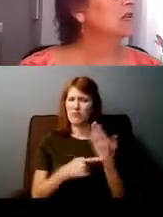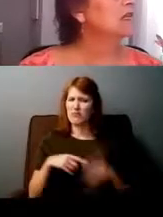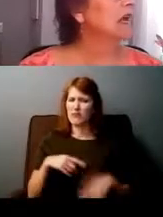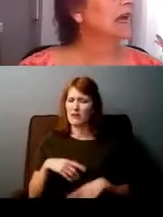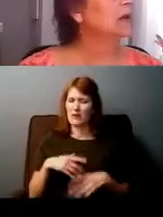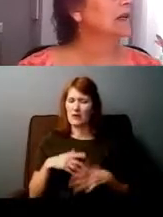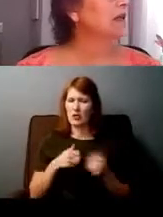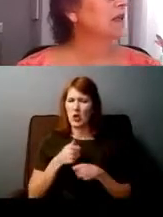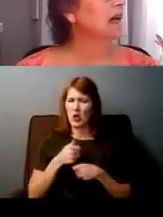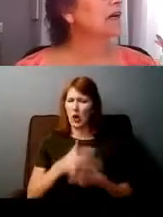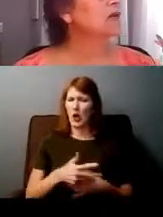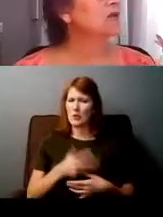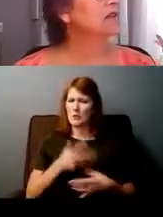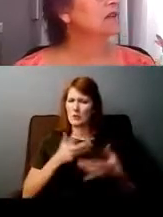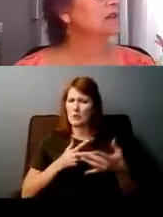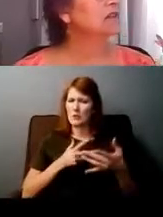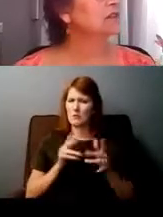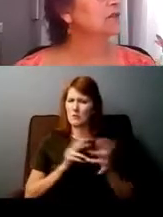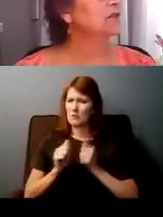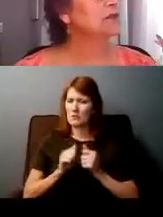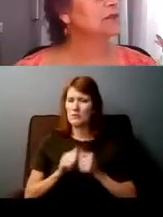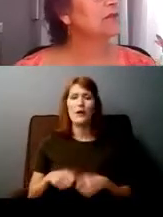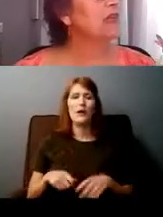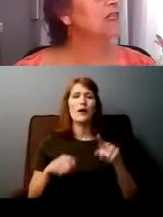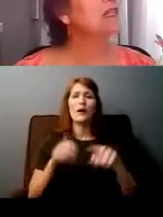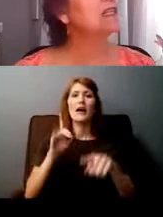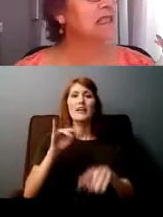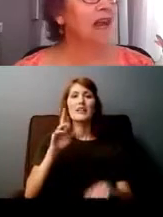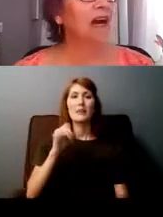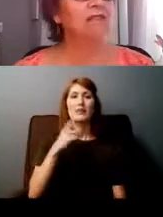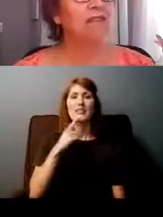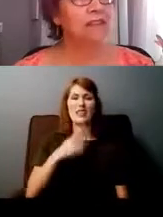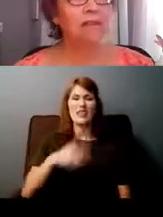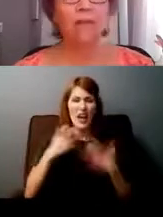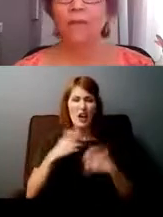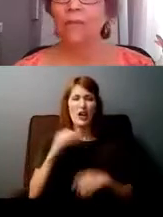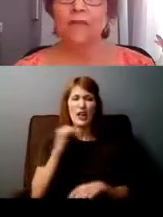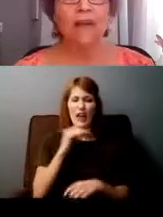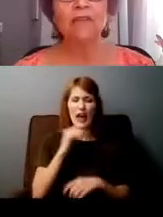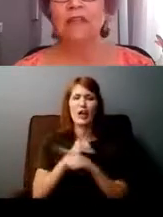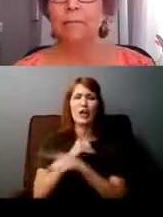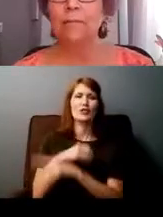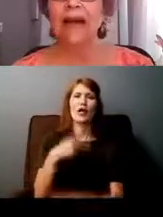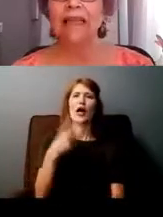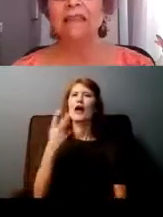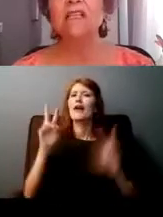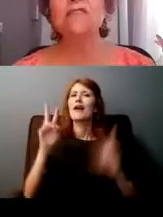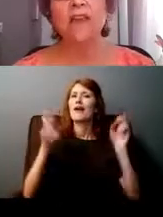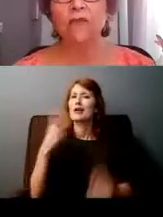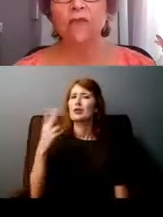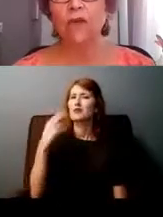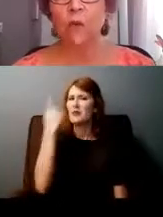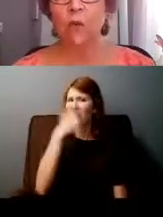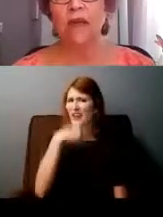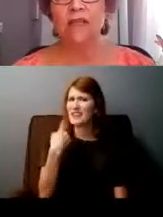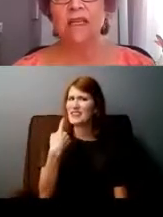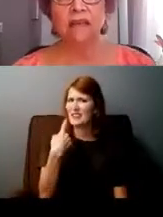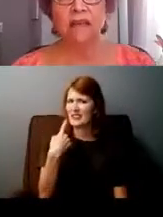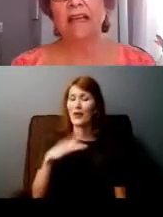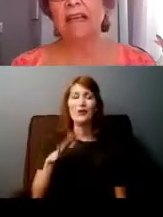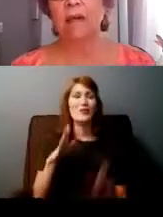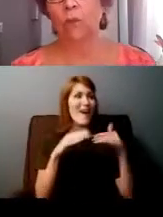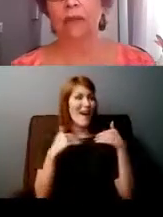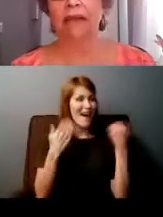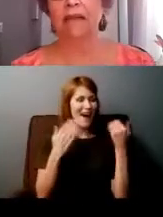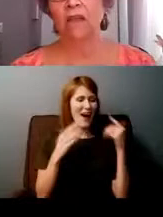Deborah says angry and liars. Yenter, two faces, yeah. Definitely my least favorite are the ones